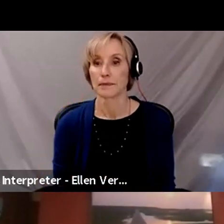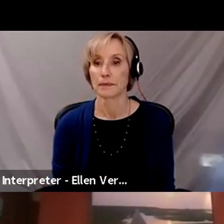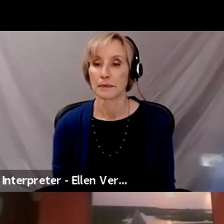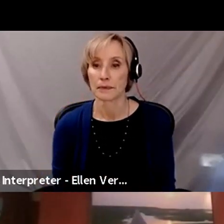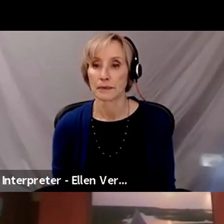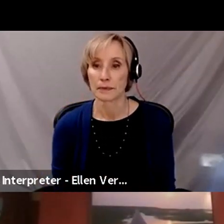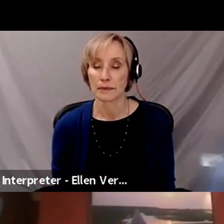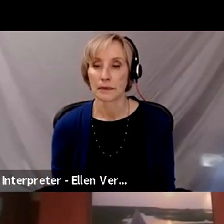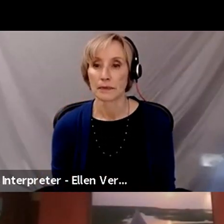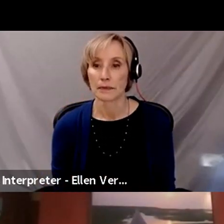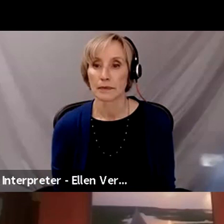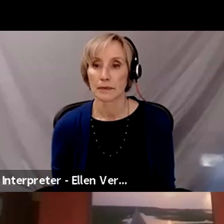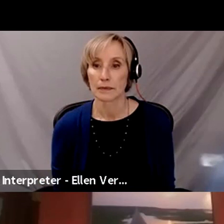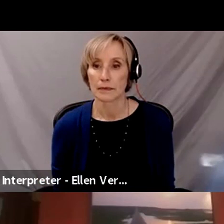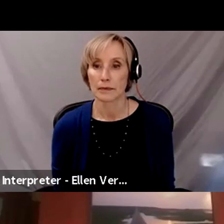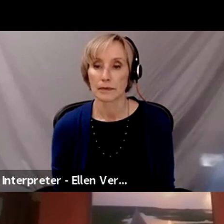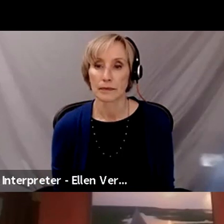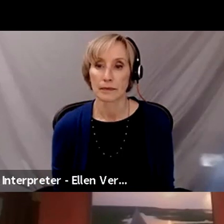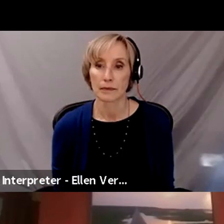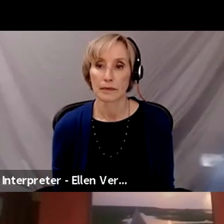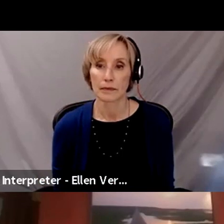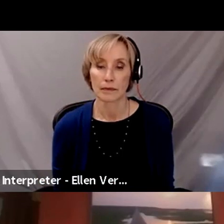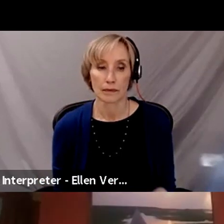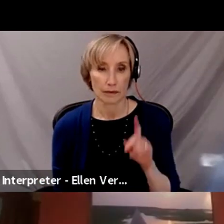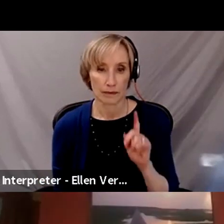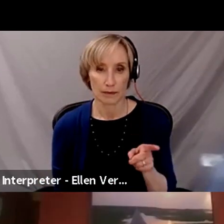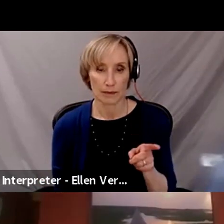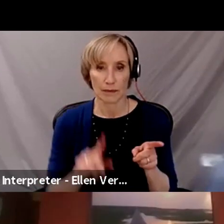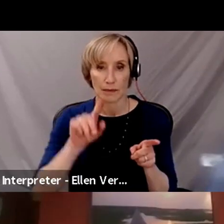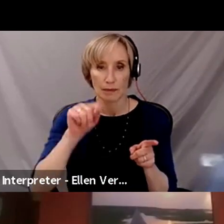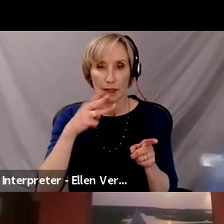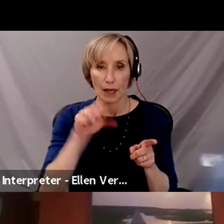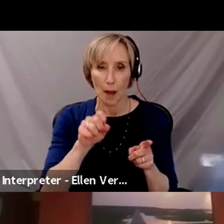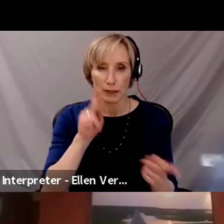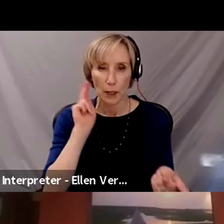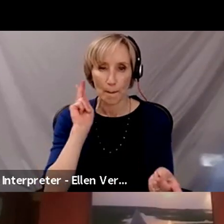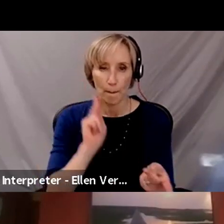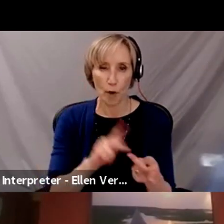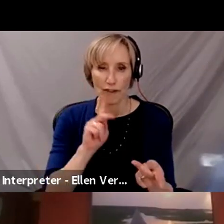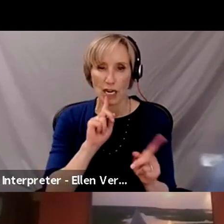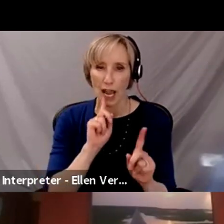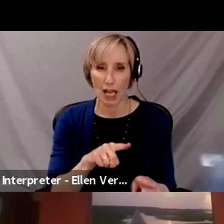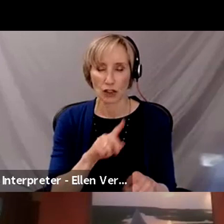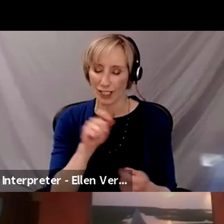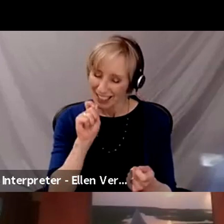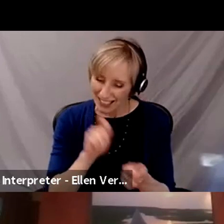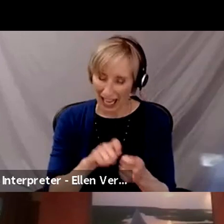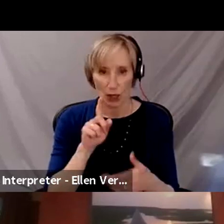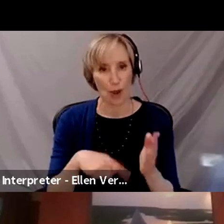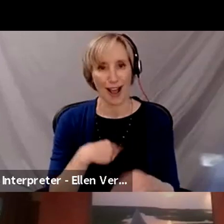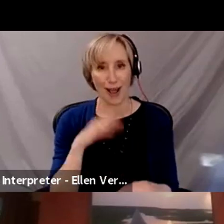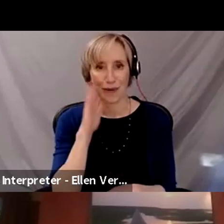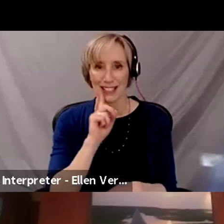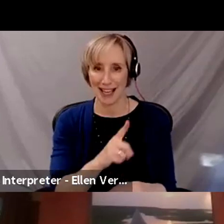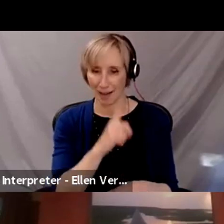Yeah, so Thomas, that hit the nail on the head for almost exactly what I was going to respond with. I